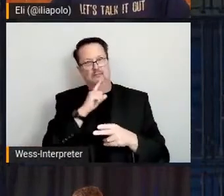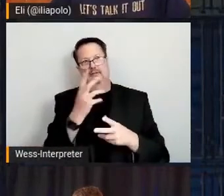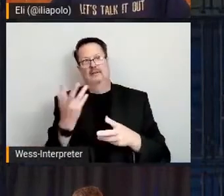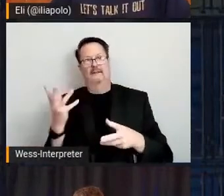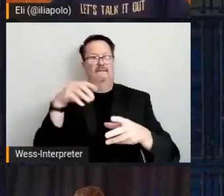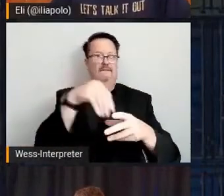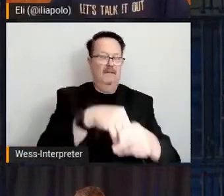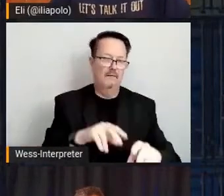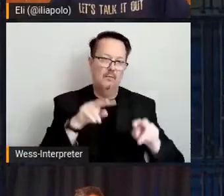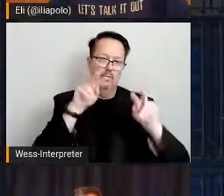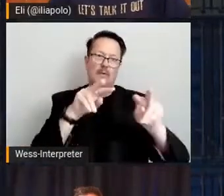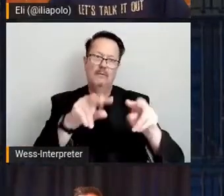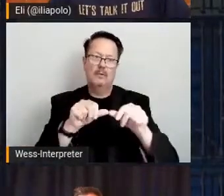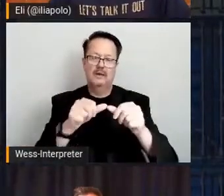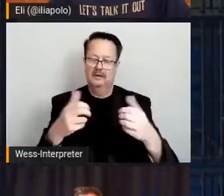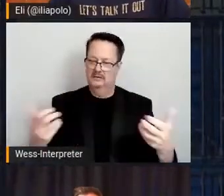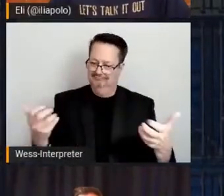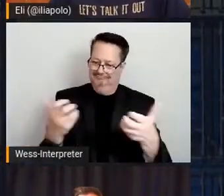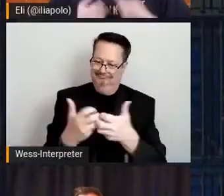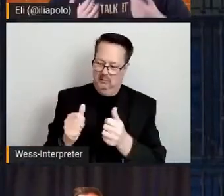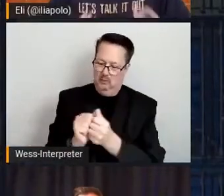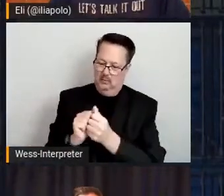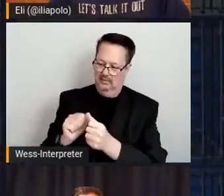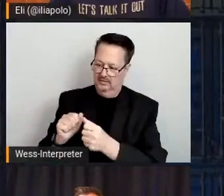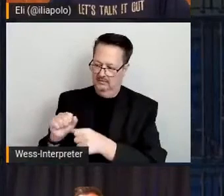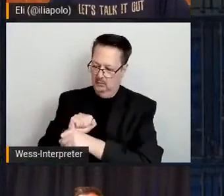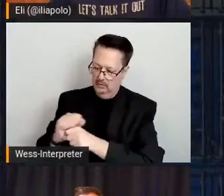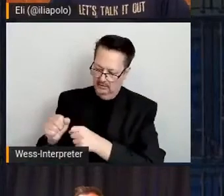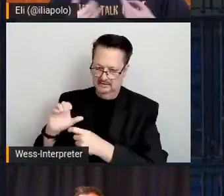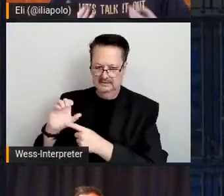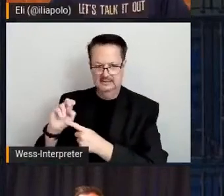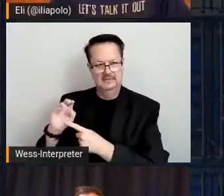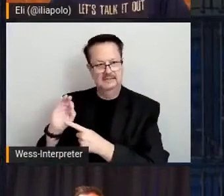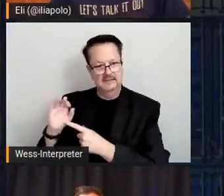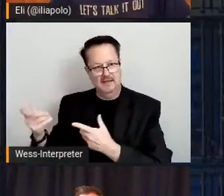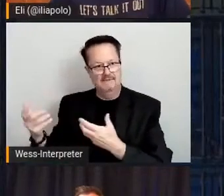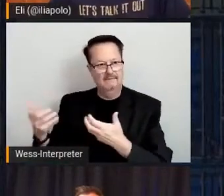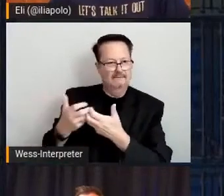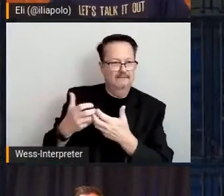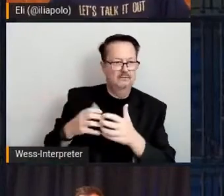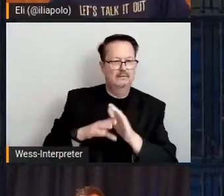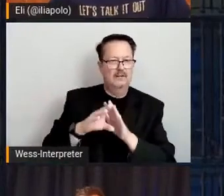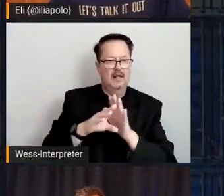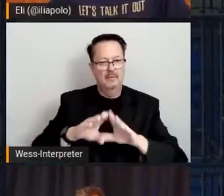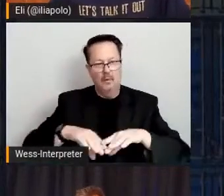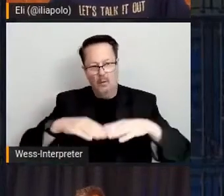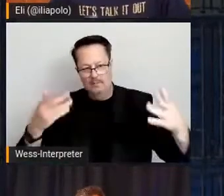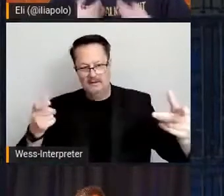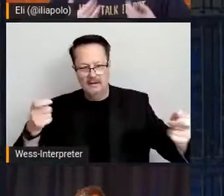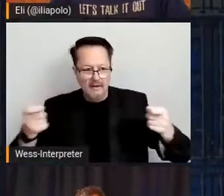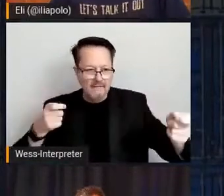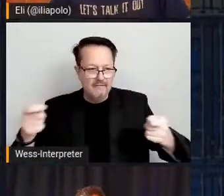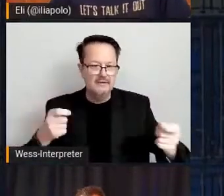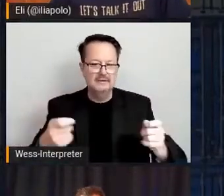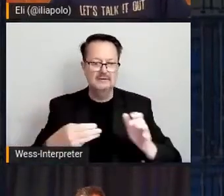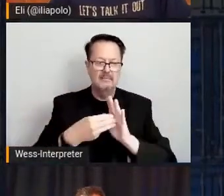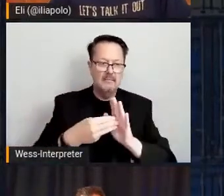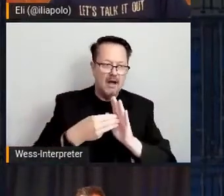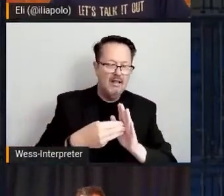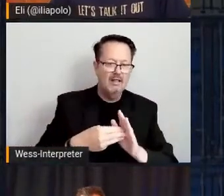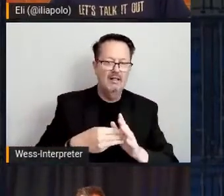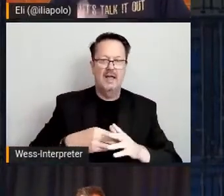looking forward to continue working with the CNCF as far as developing an open governance model and gearing up